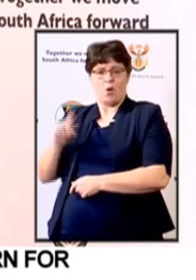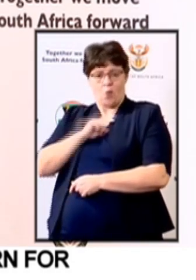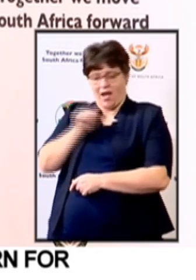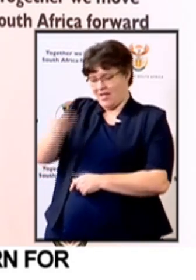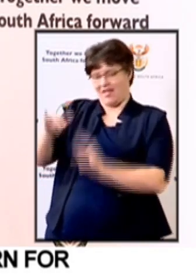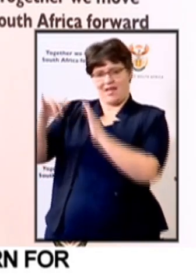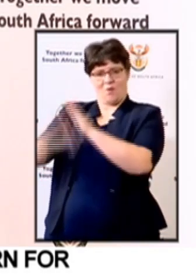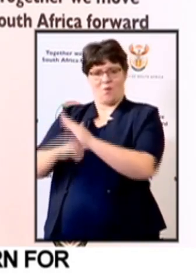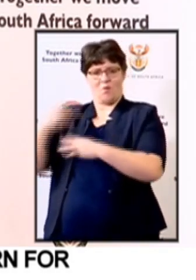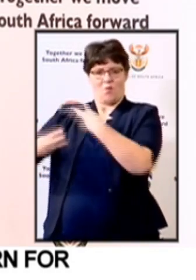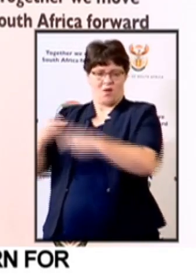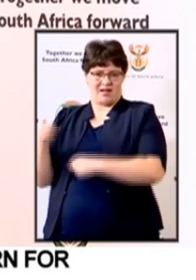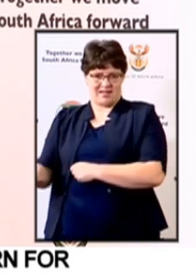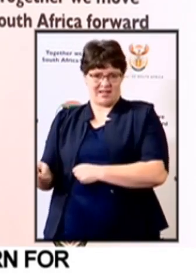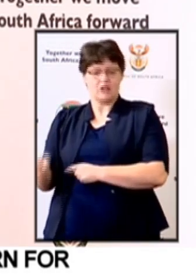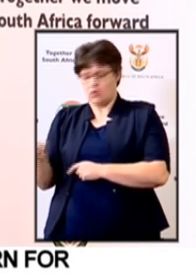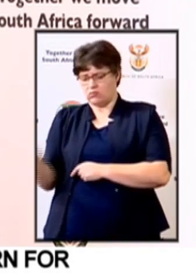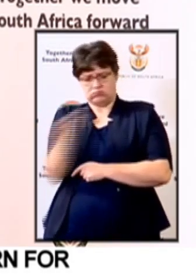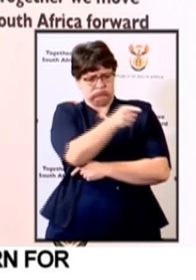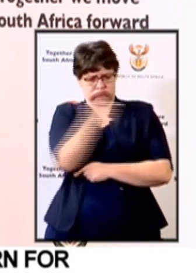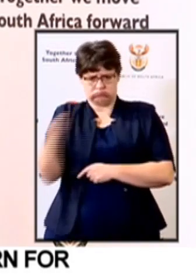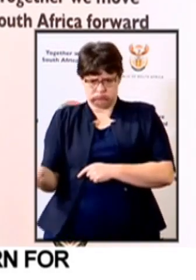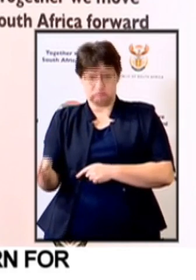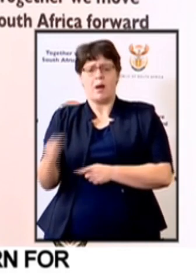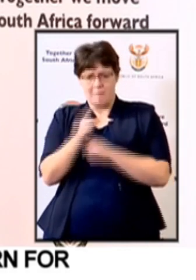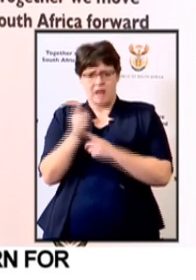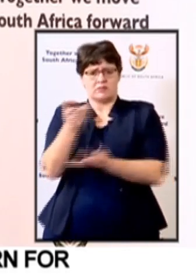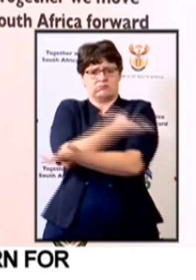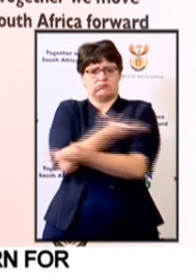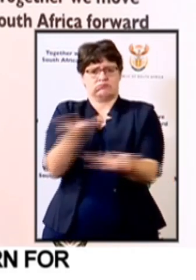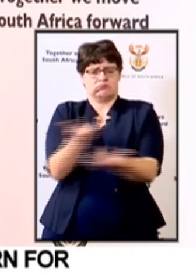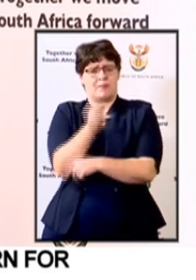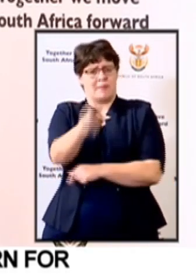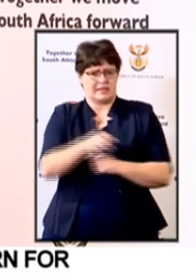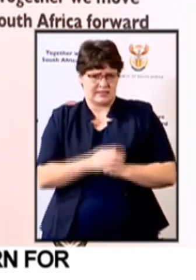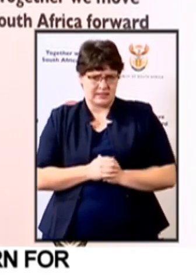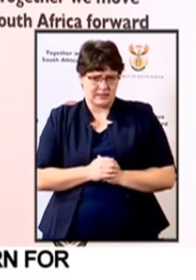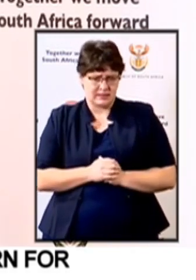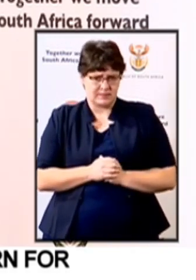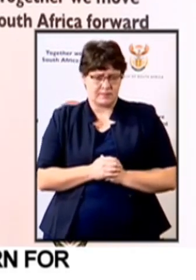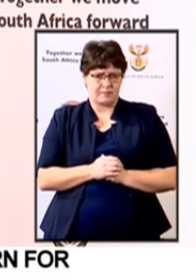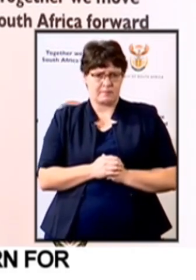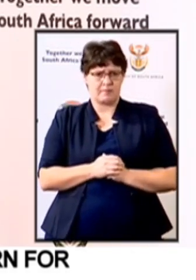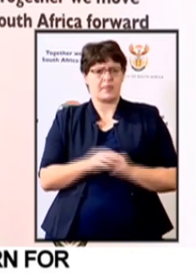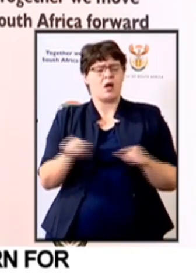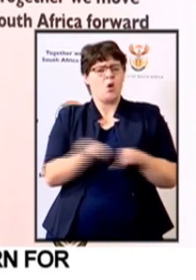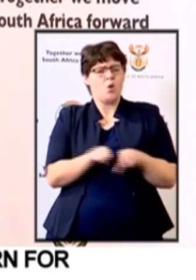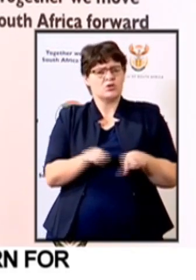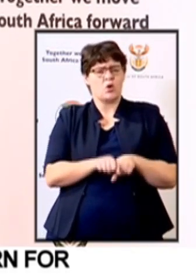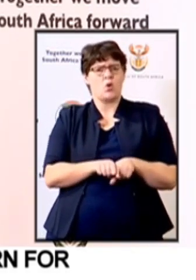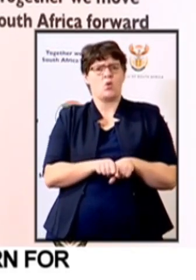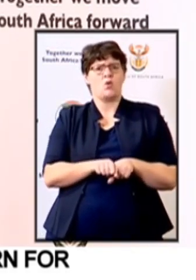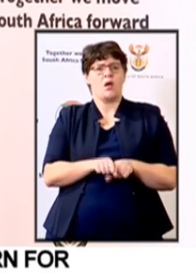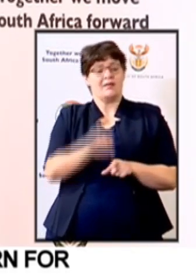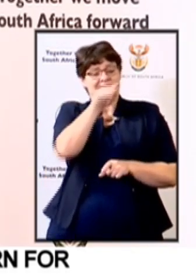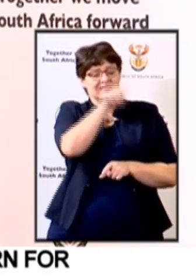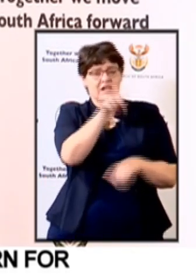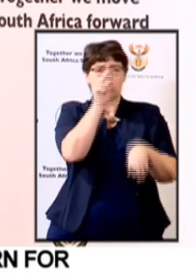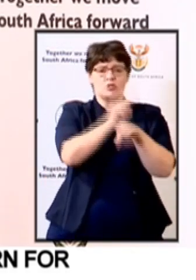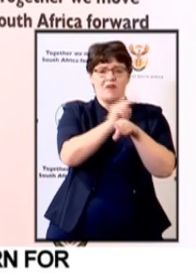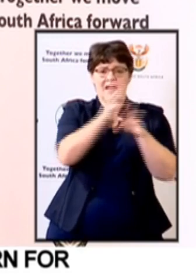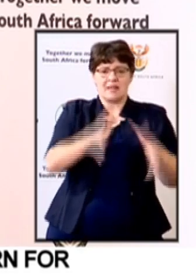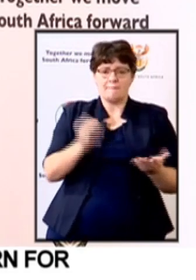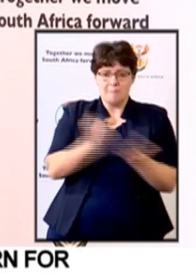work with the supervisors, and also from a health and wellness point of view, it's